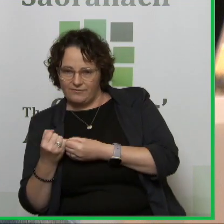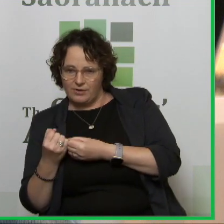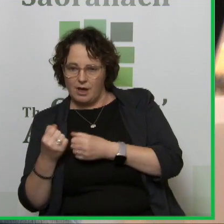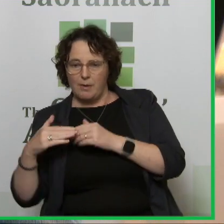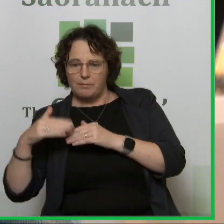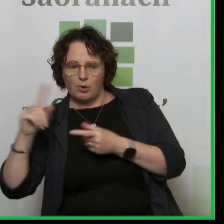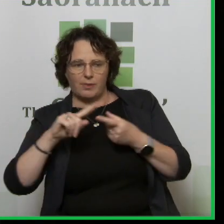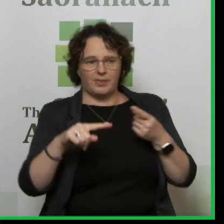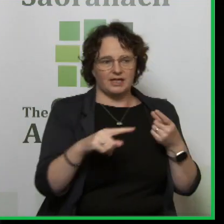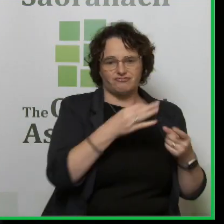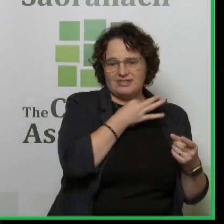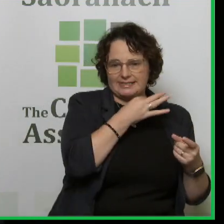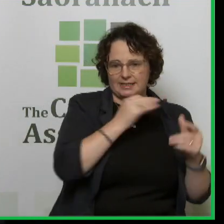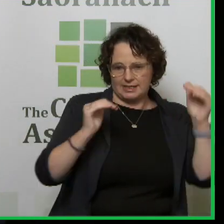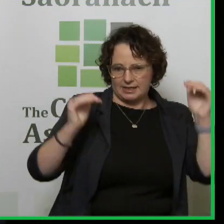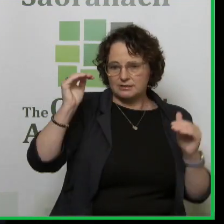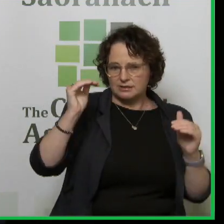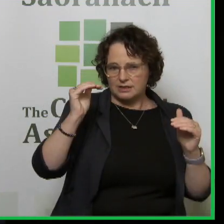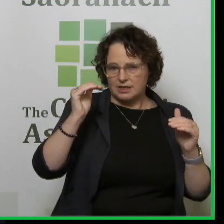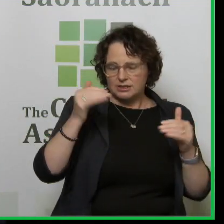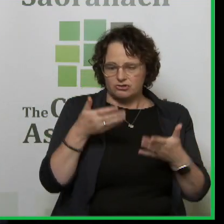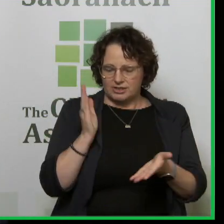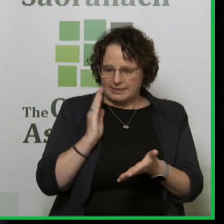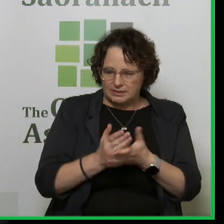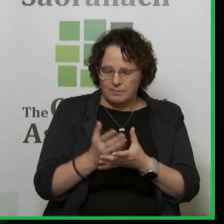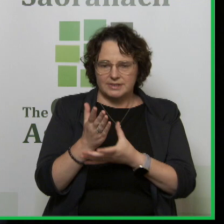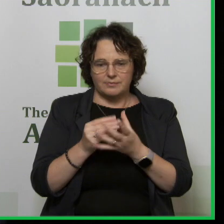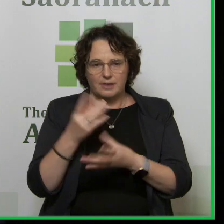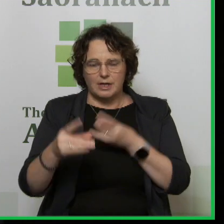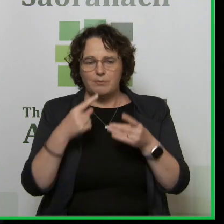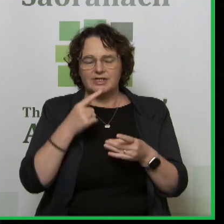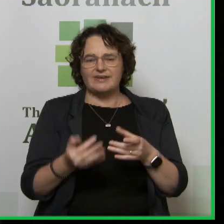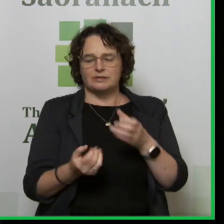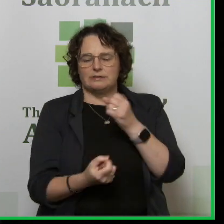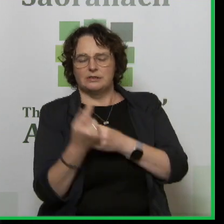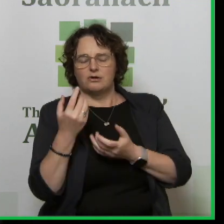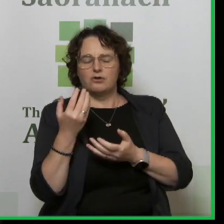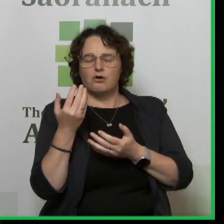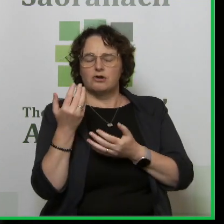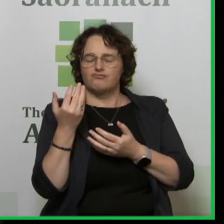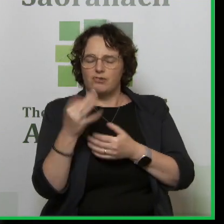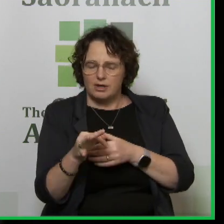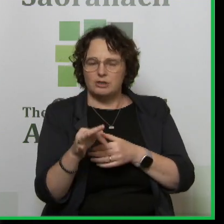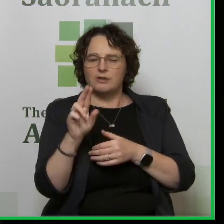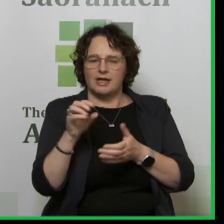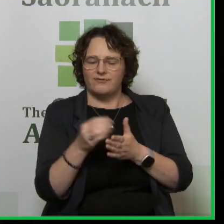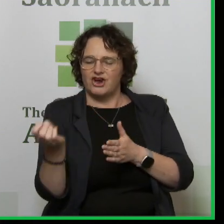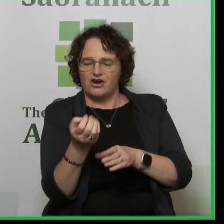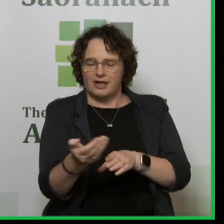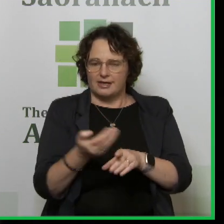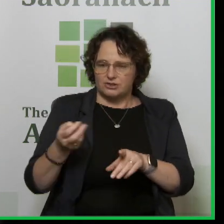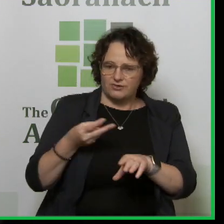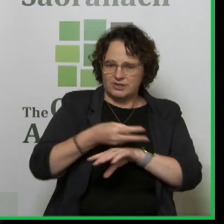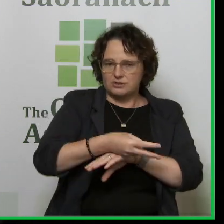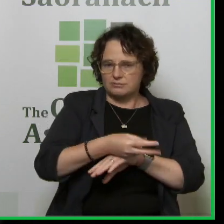not alone are you preventing something, but if something is going wrong, you can have early intervention. So the obvious thing is to think,